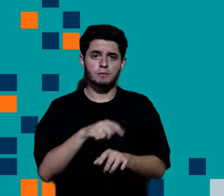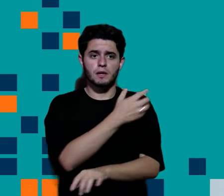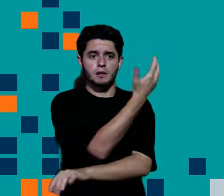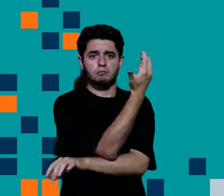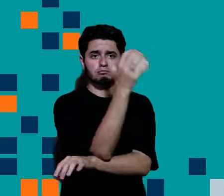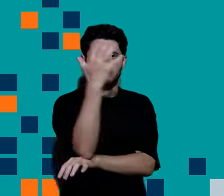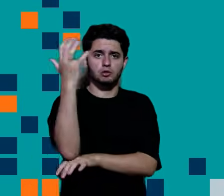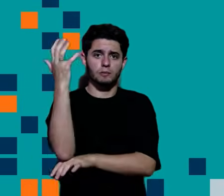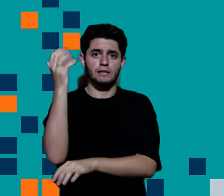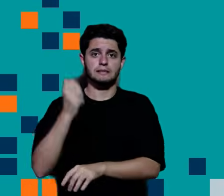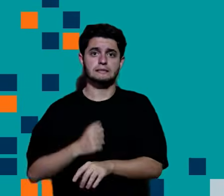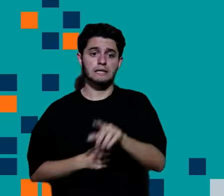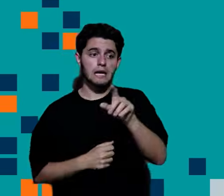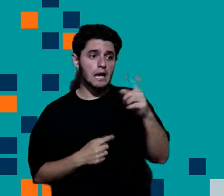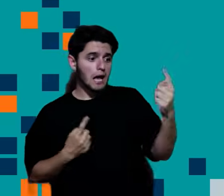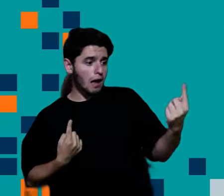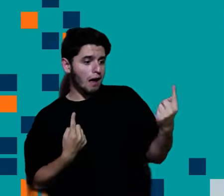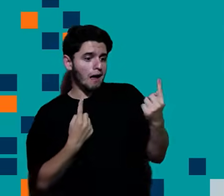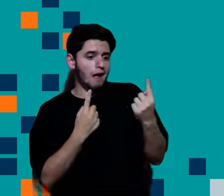are one.